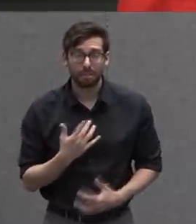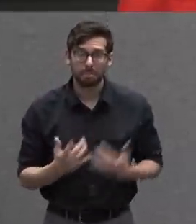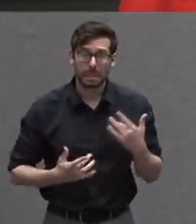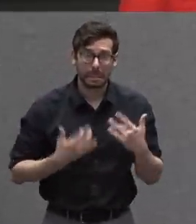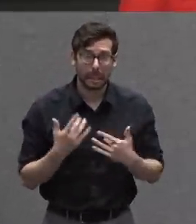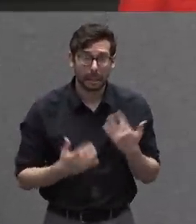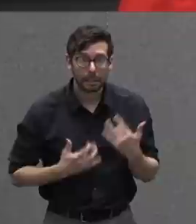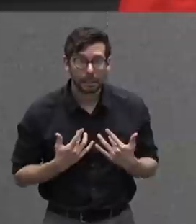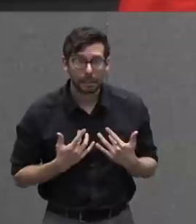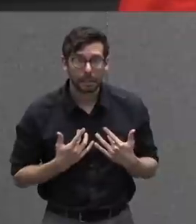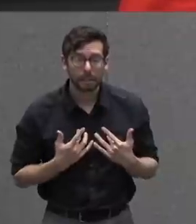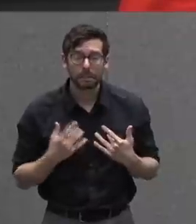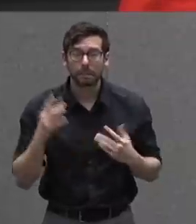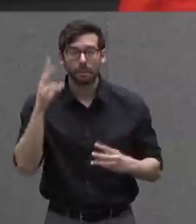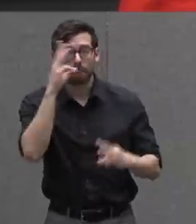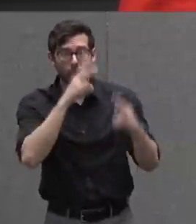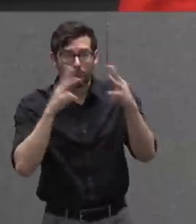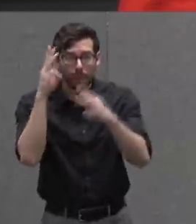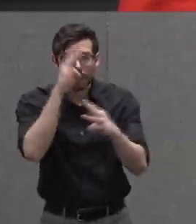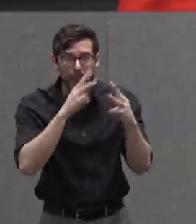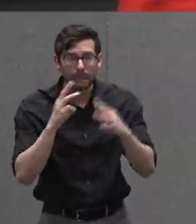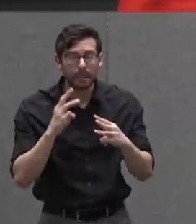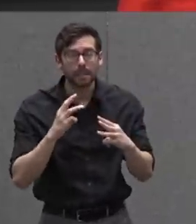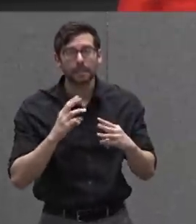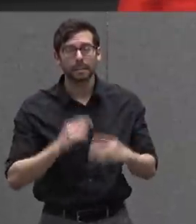Are you worried?